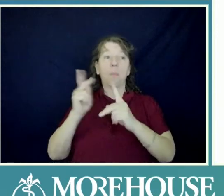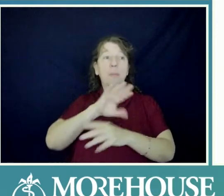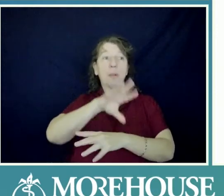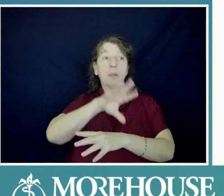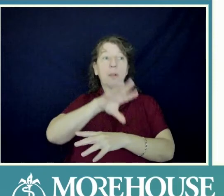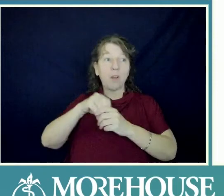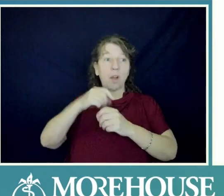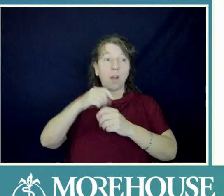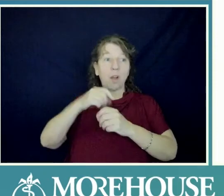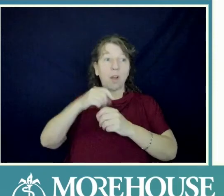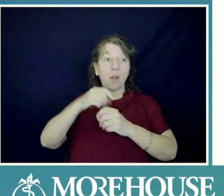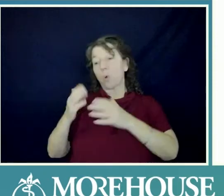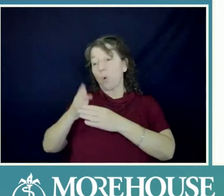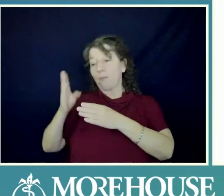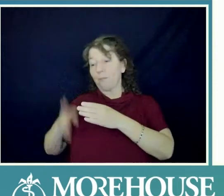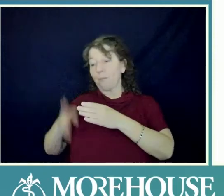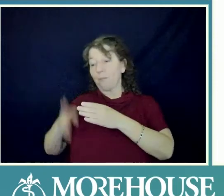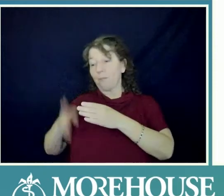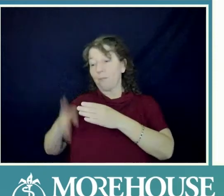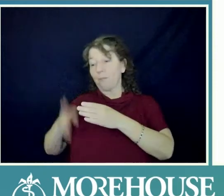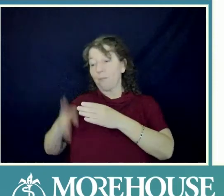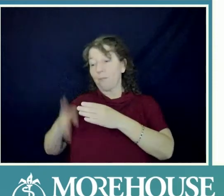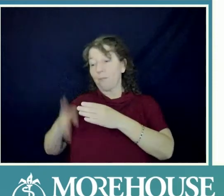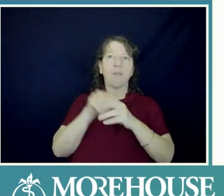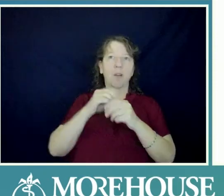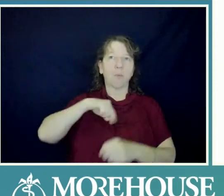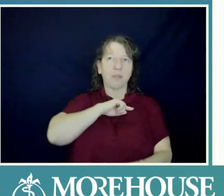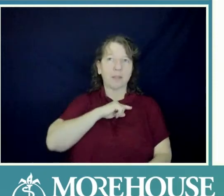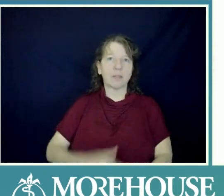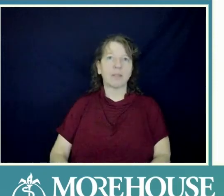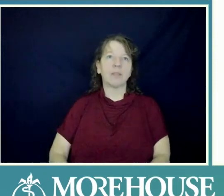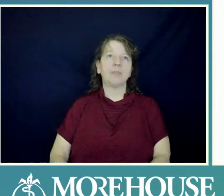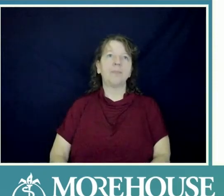is over. We also offer